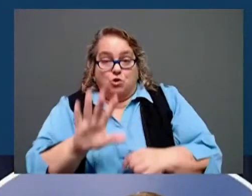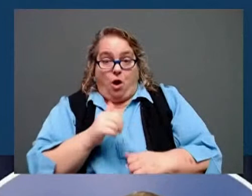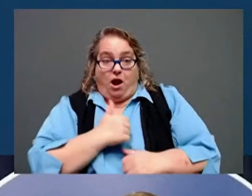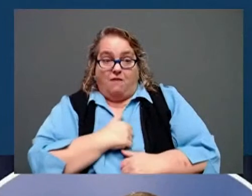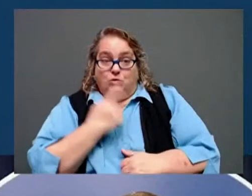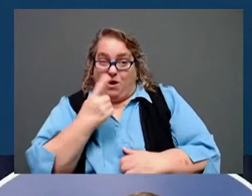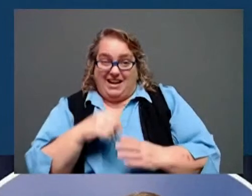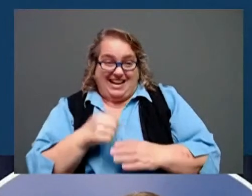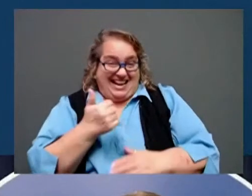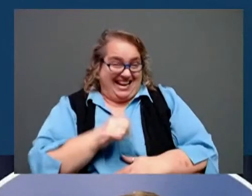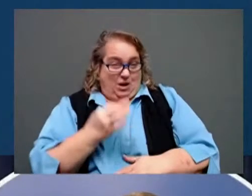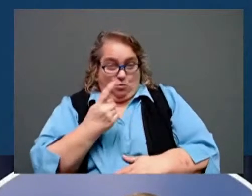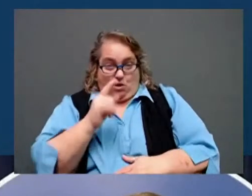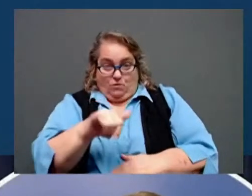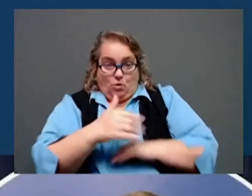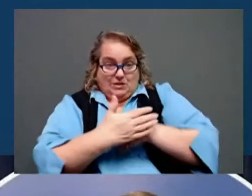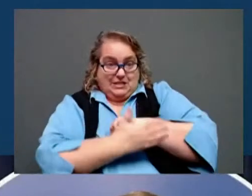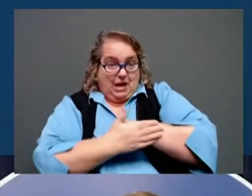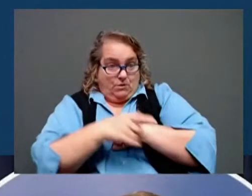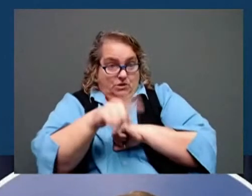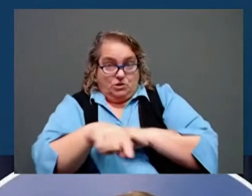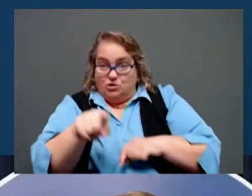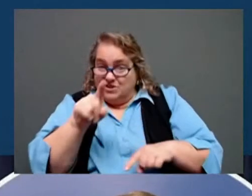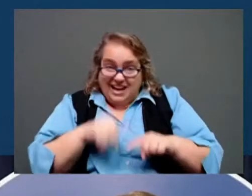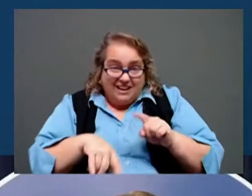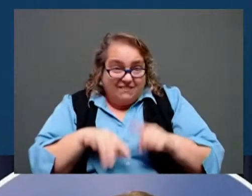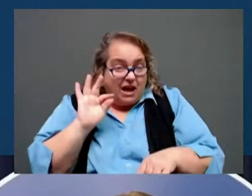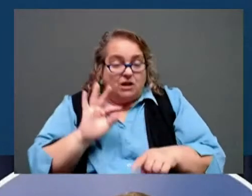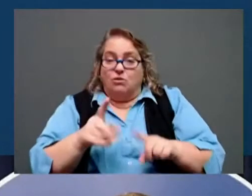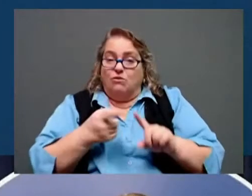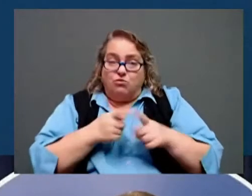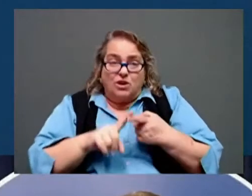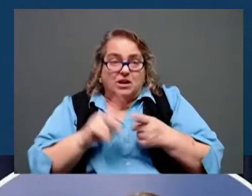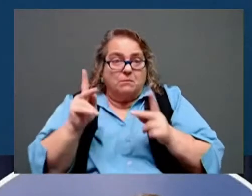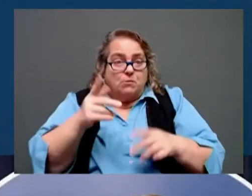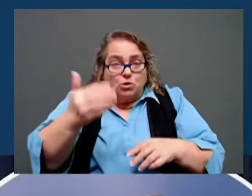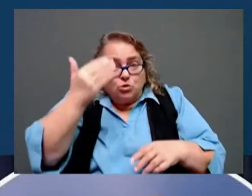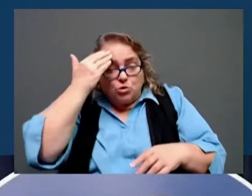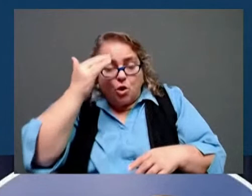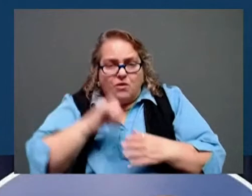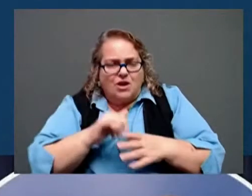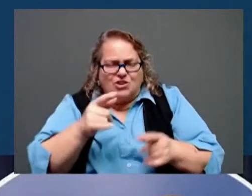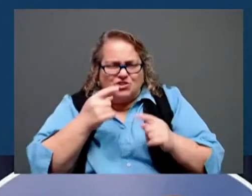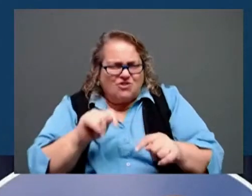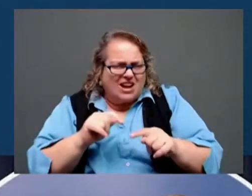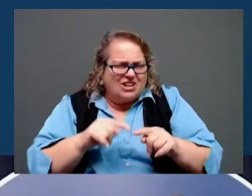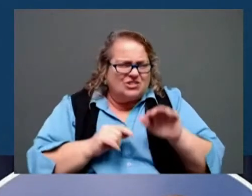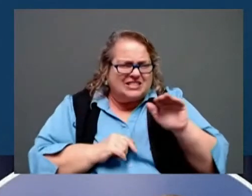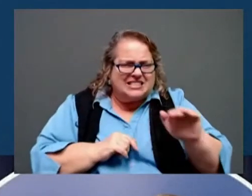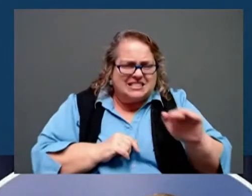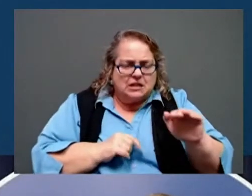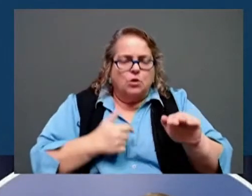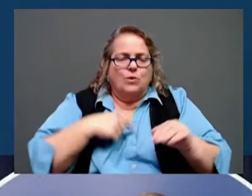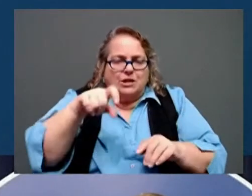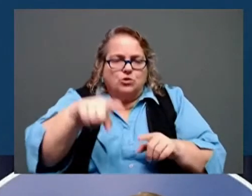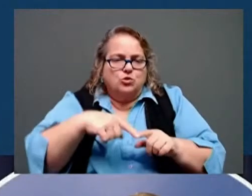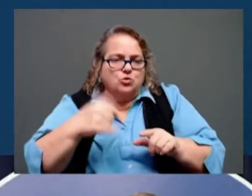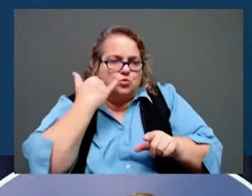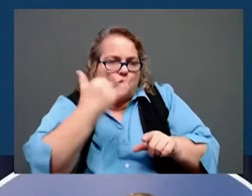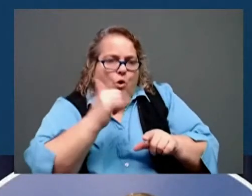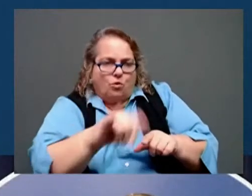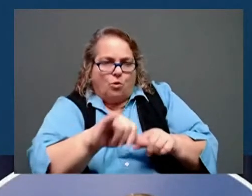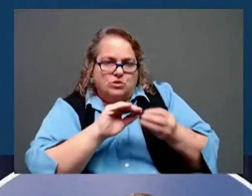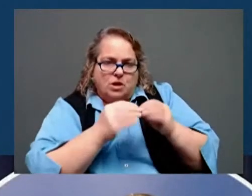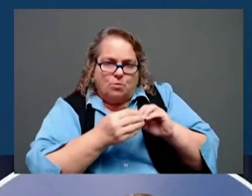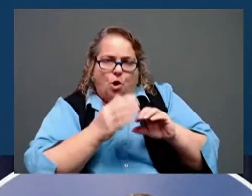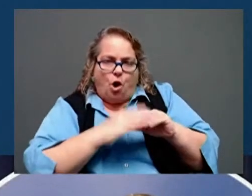these counties and you can't find them, or your friend or the people that you know that you've tried to reach out to, we need you to call the numbers that are on the screen